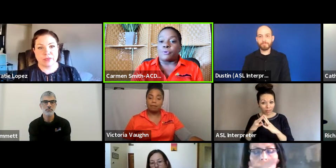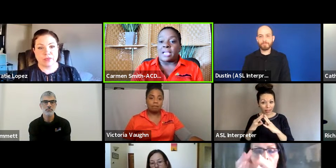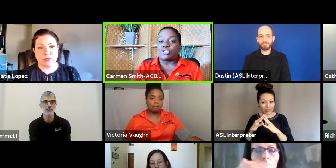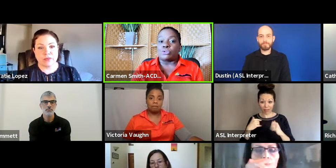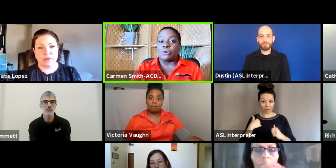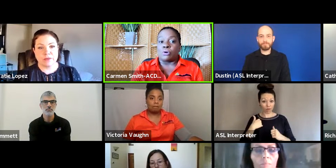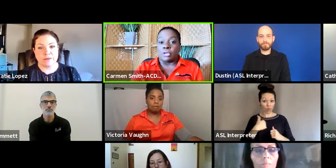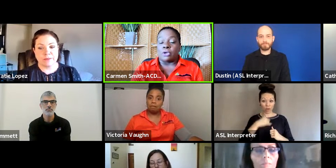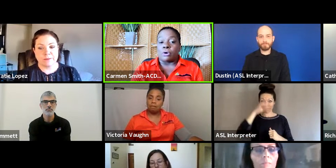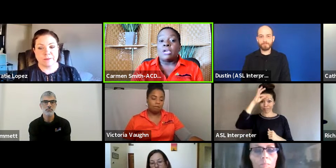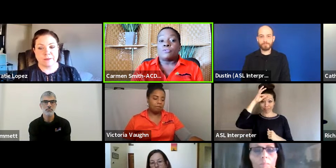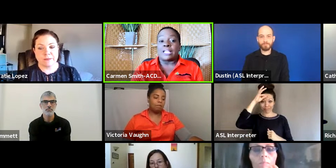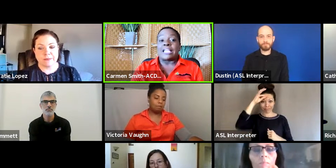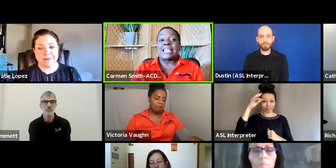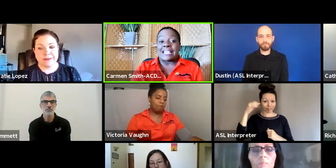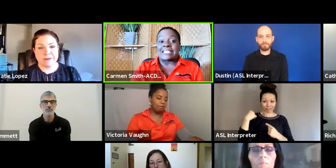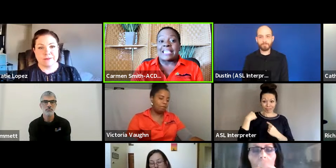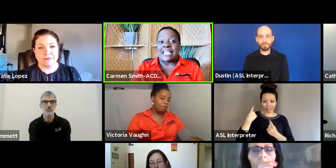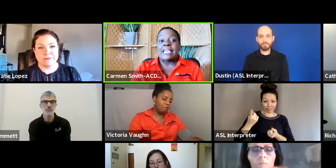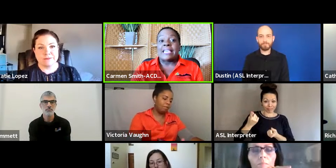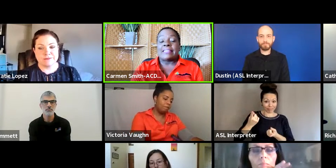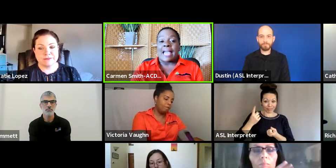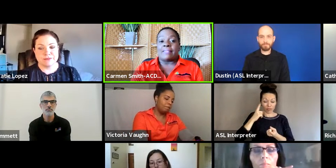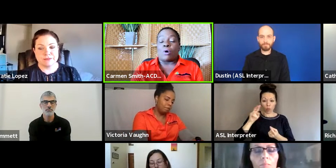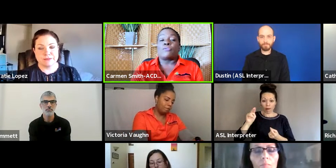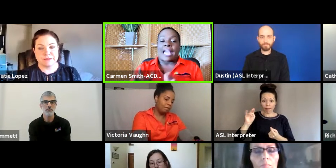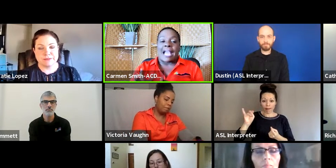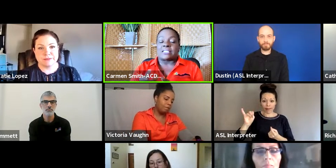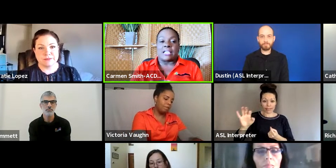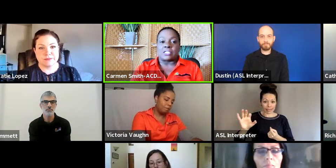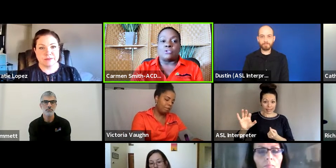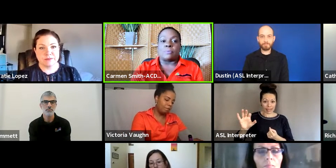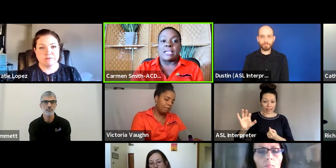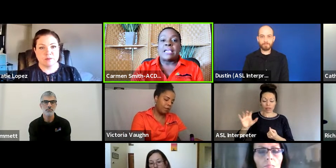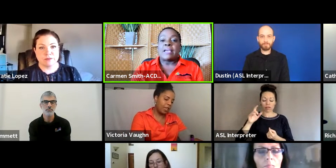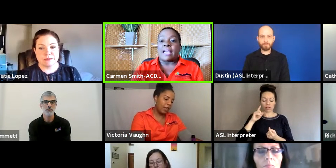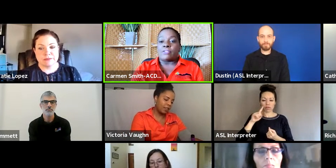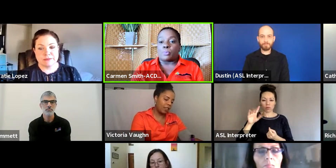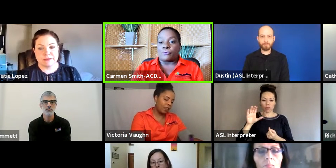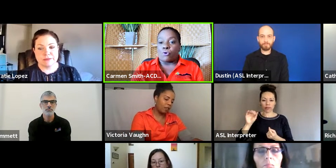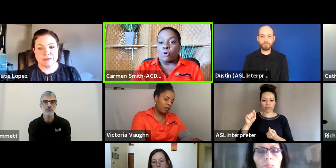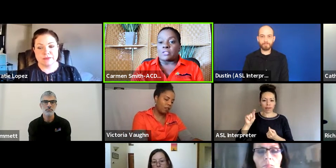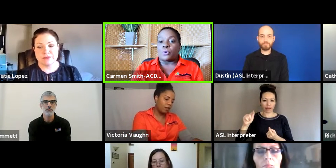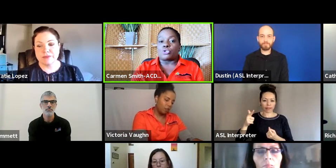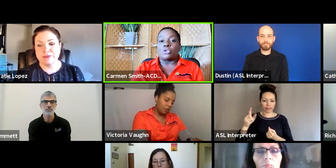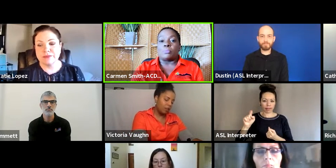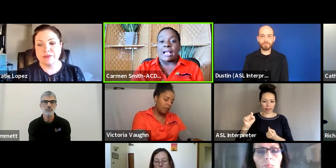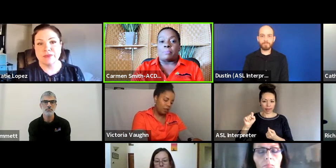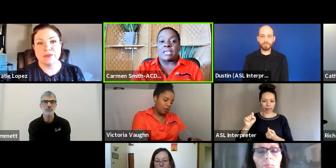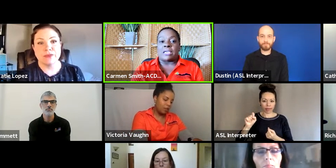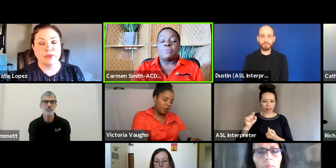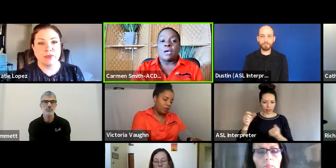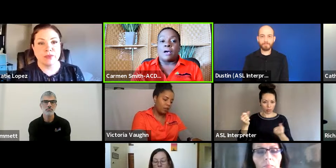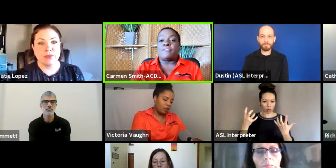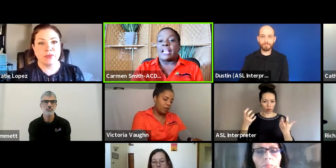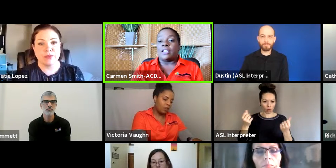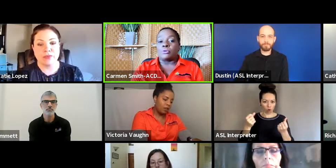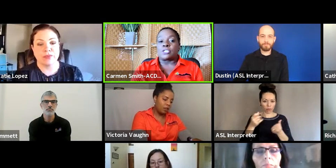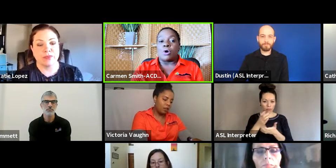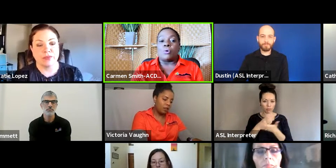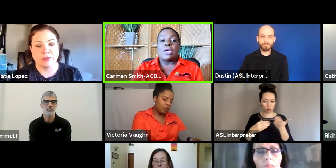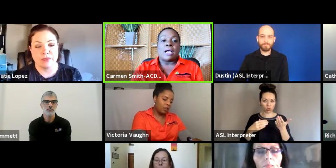not have that information earlier for the NIC, or for Castley, excuse me, that the performance portion might